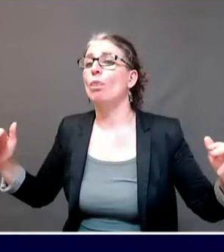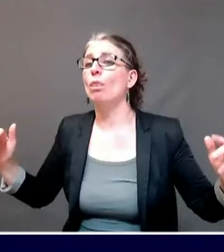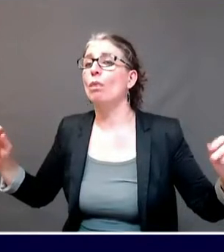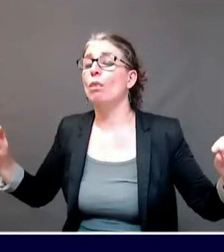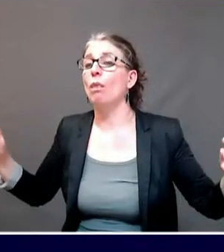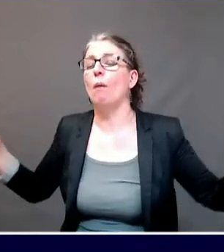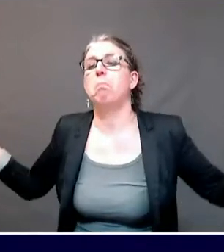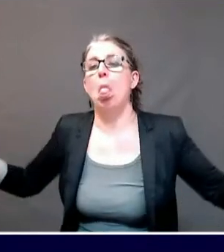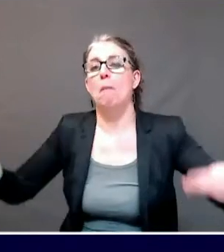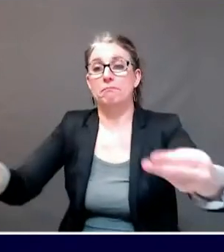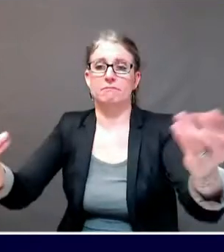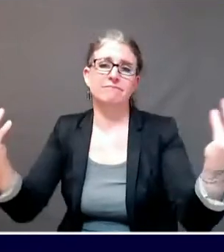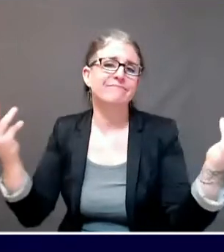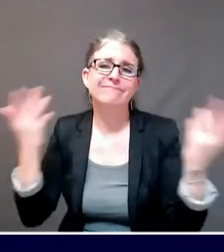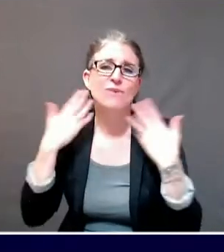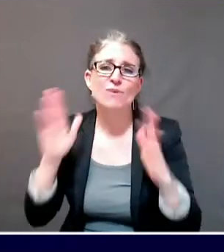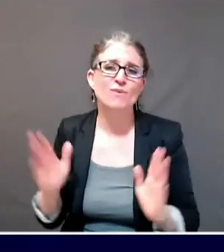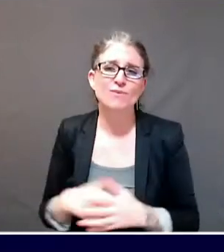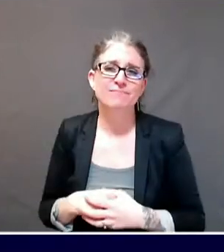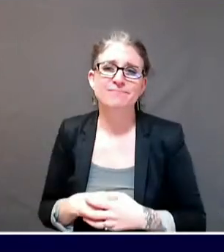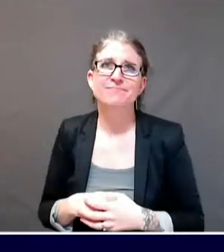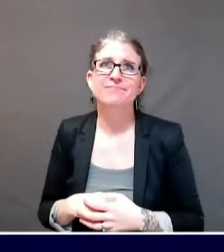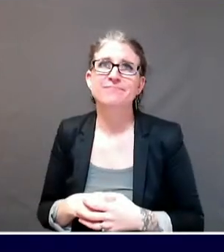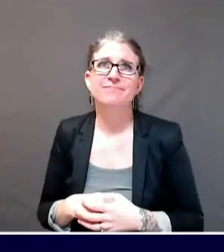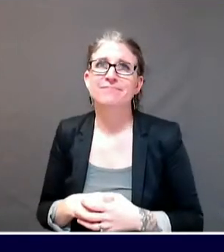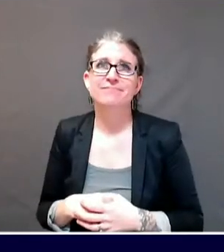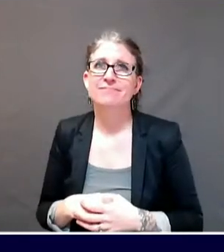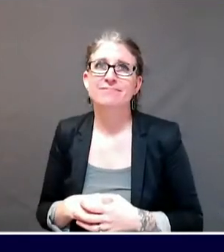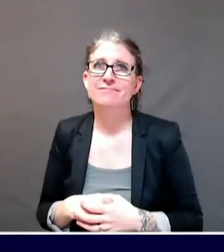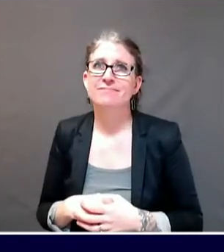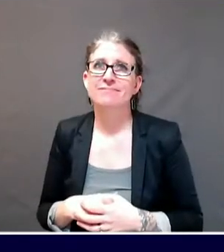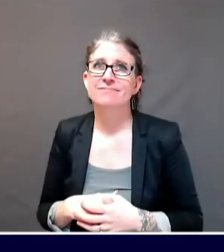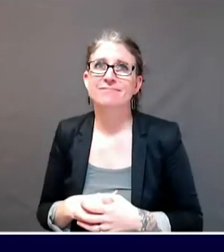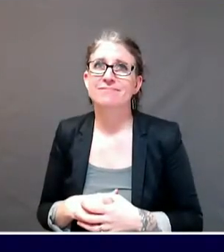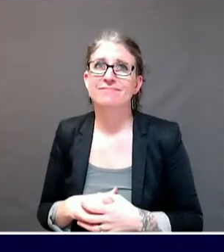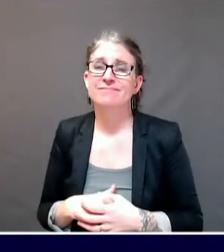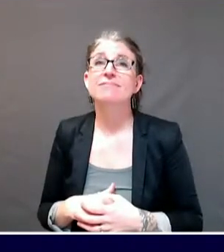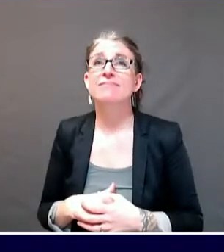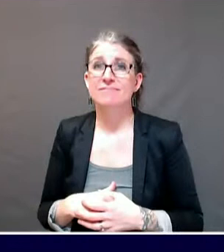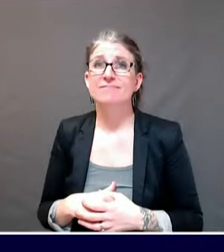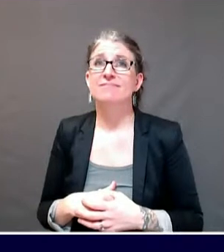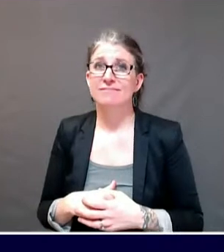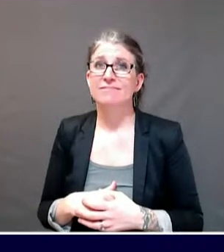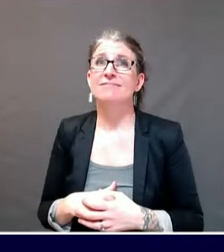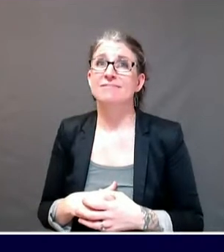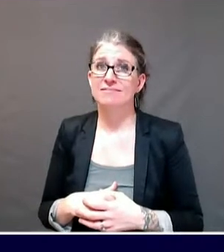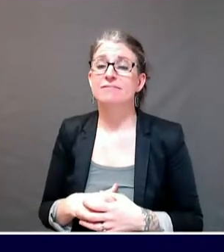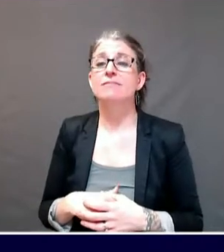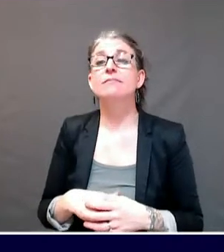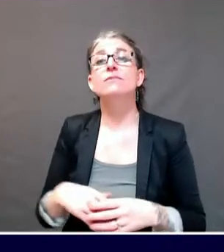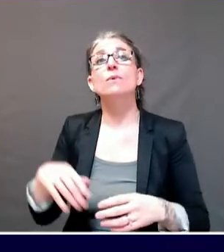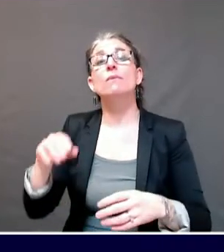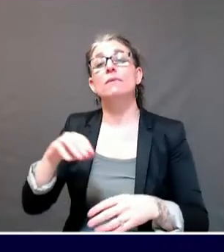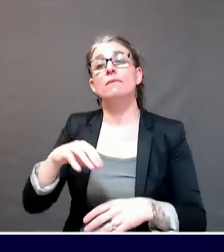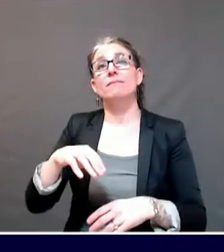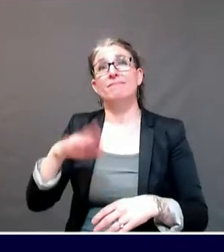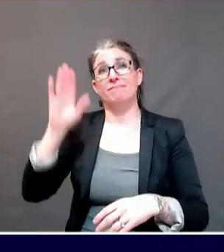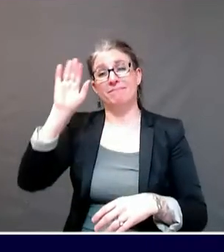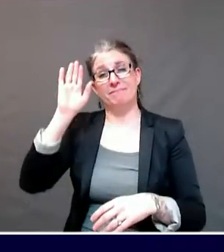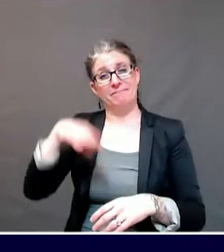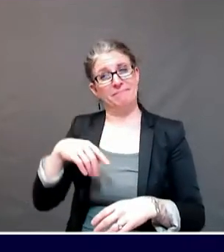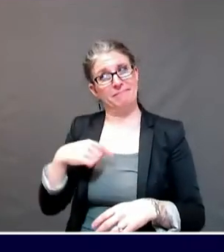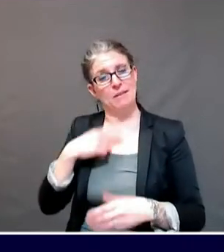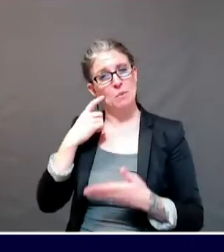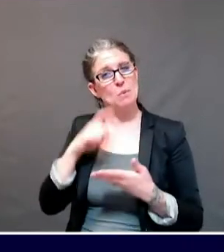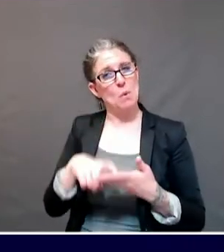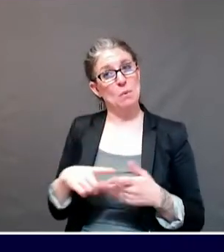creeping upward a little bit. So I think the bottom line answer, Amy, is that right now it's too early to tell, and it's hard to speculate on